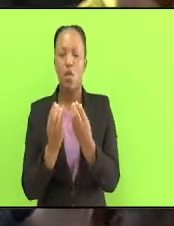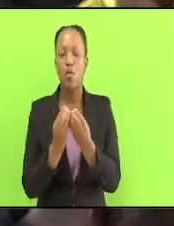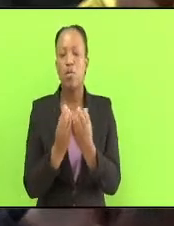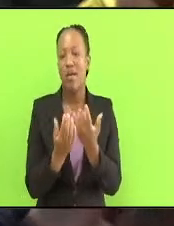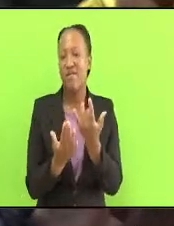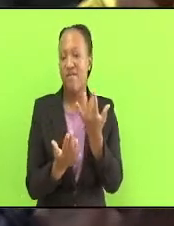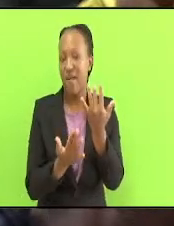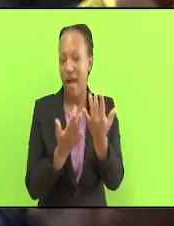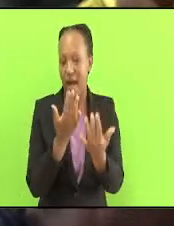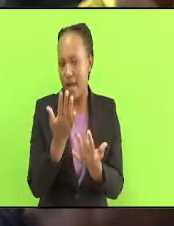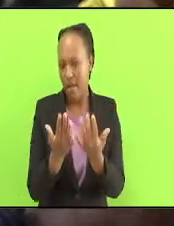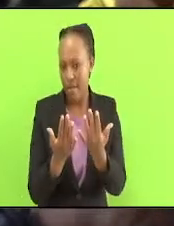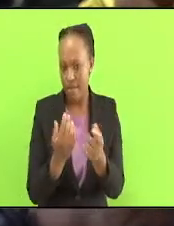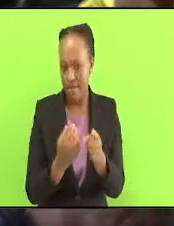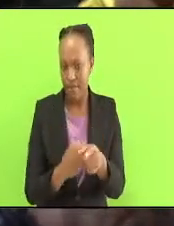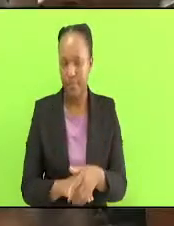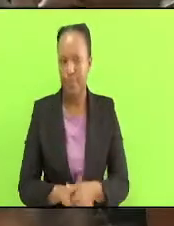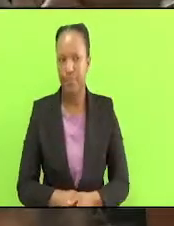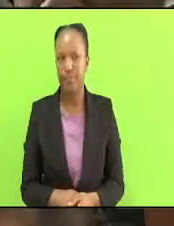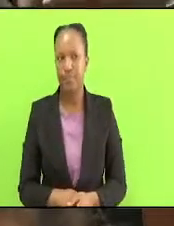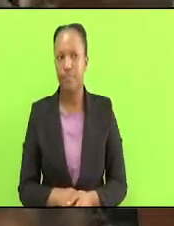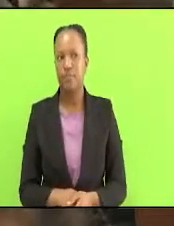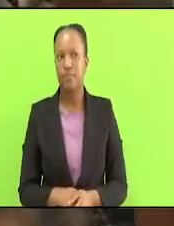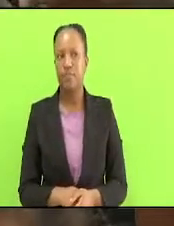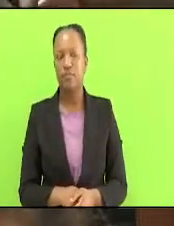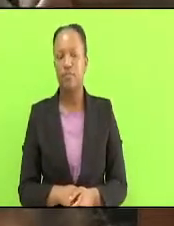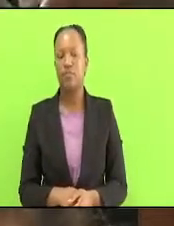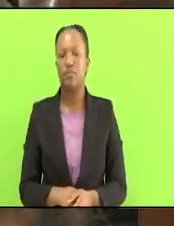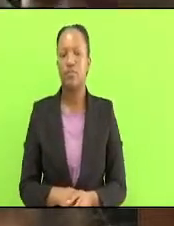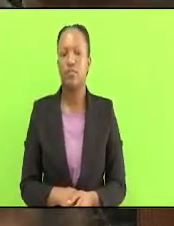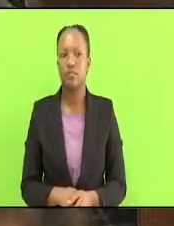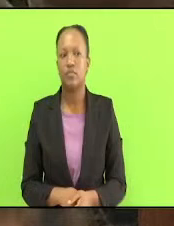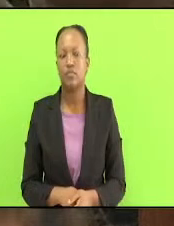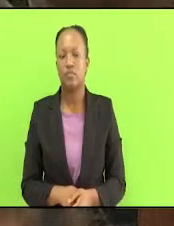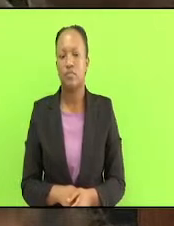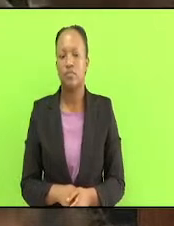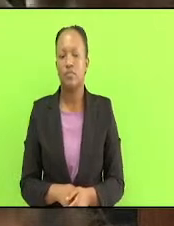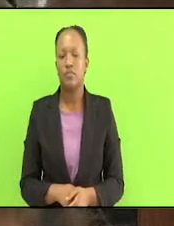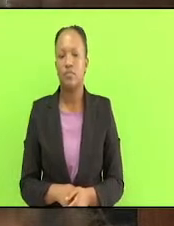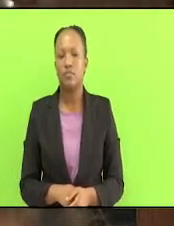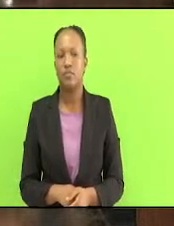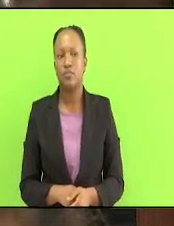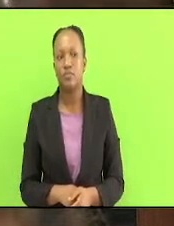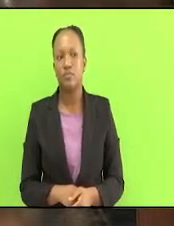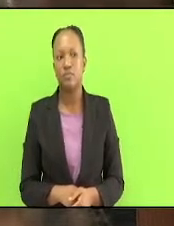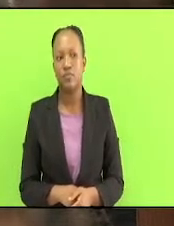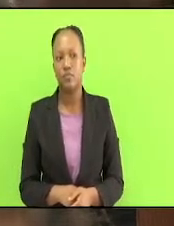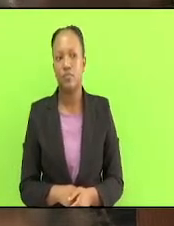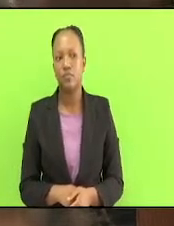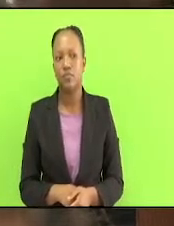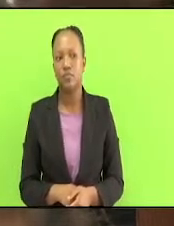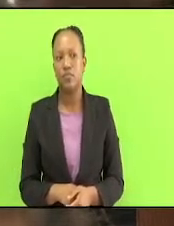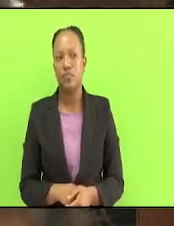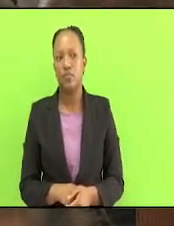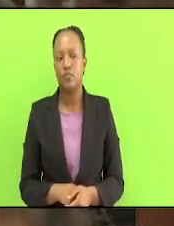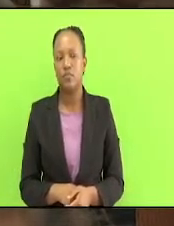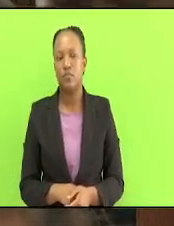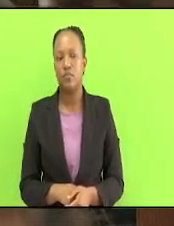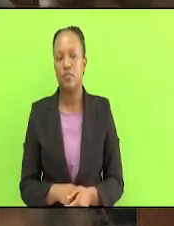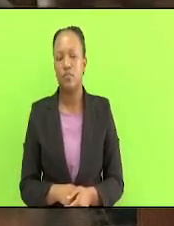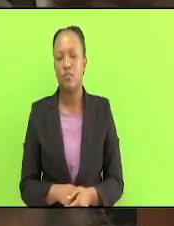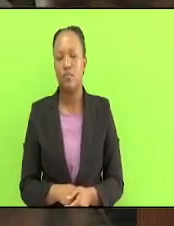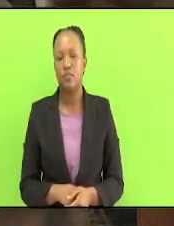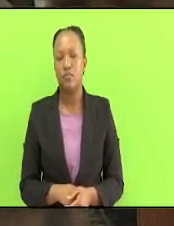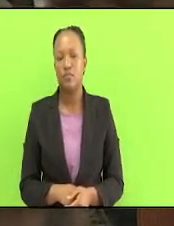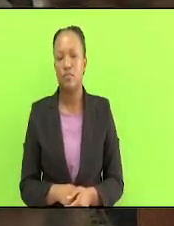I would really like this, this climate change bill to be somehow merged with